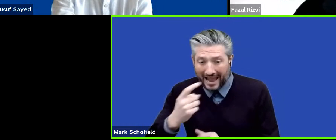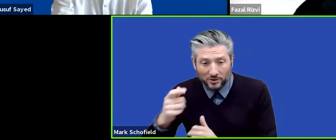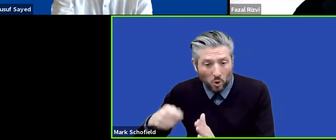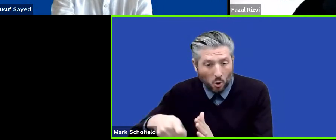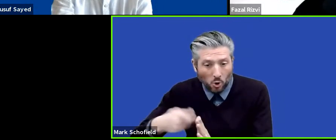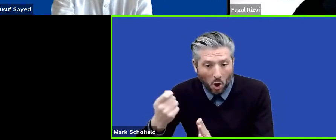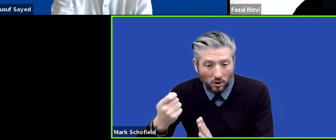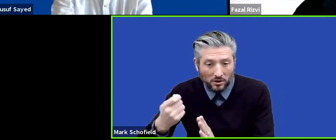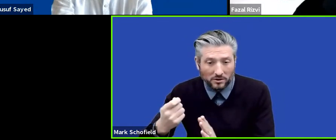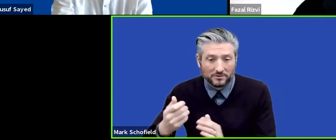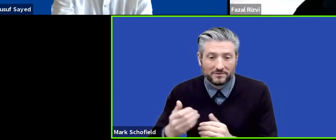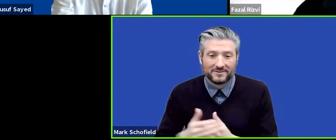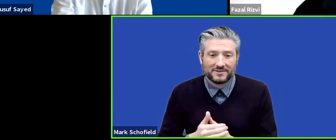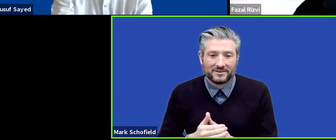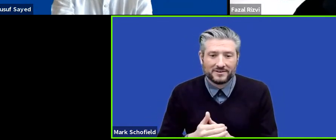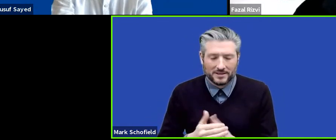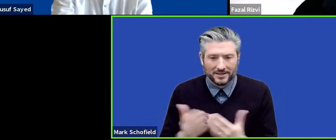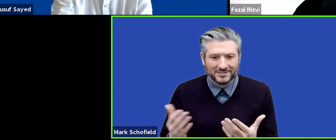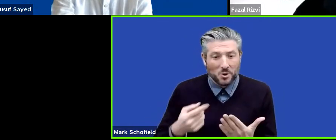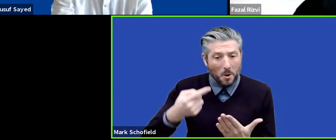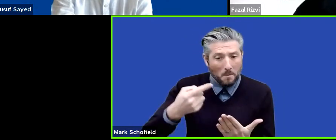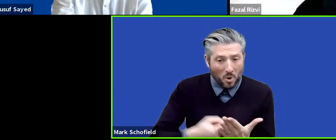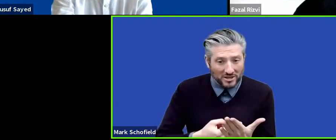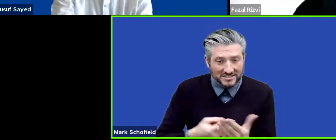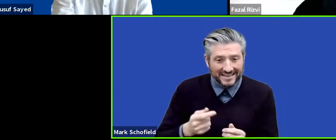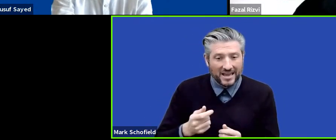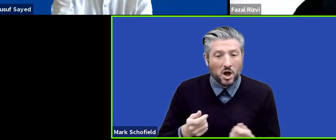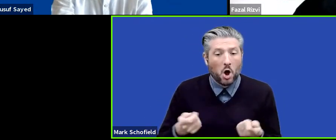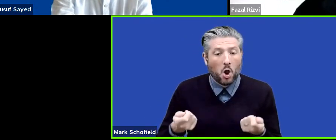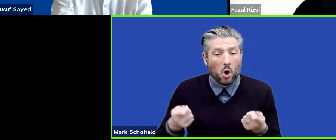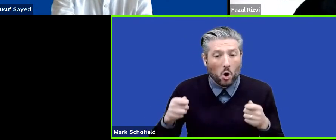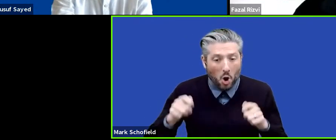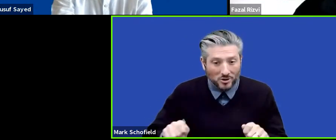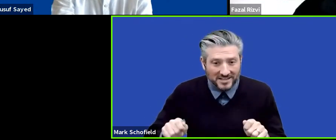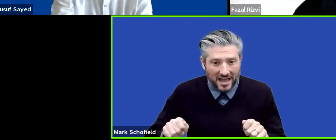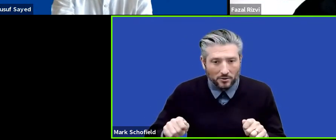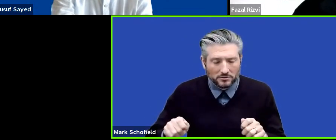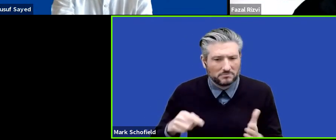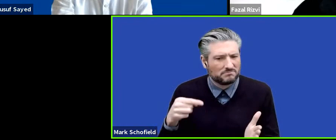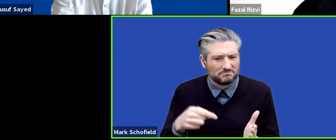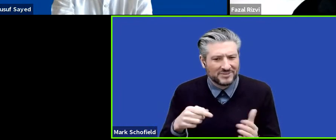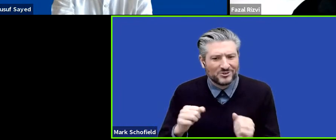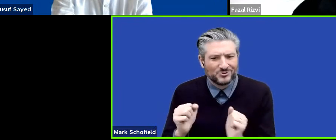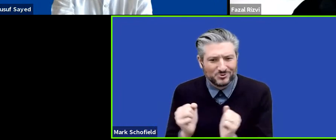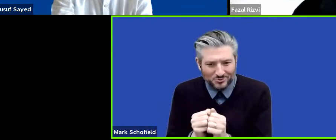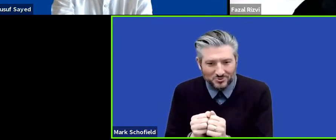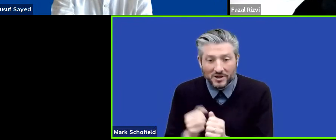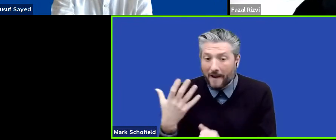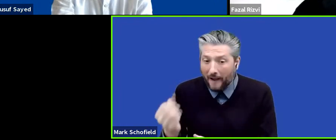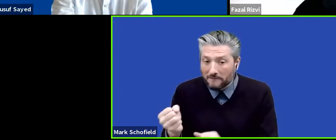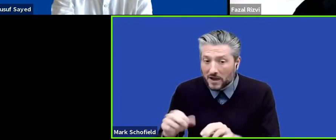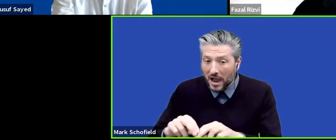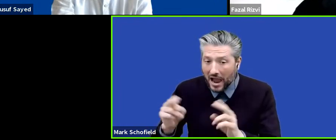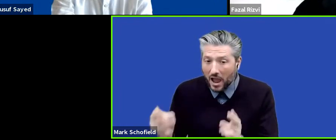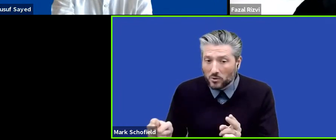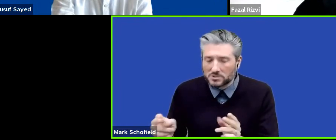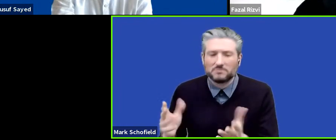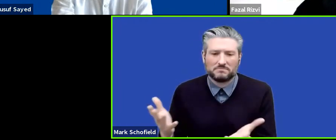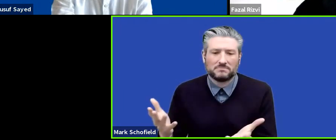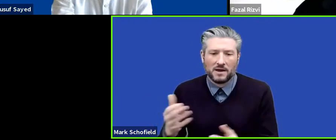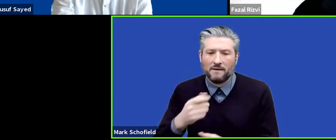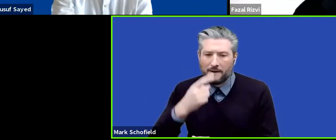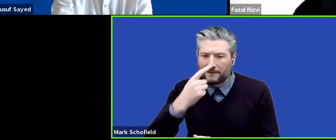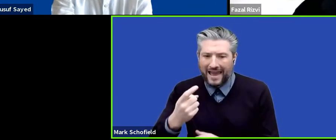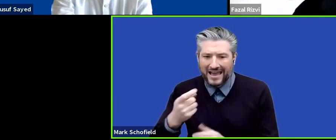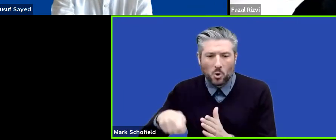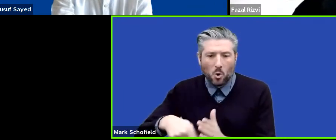itself, really was designed for those who had houses to lock down in. And of course, there were a large